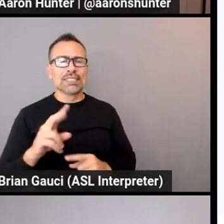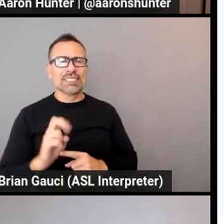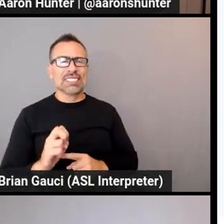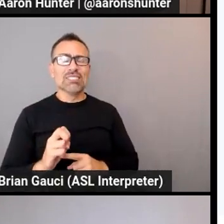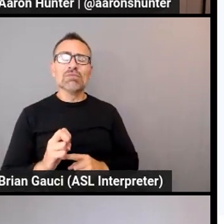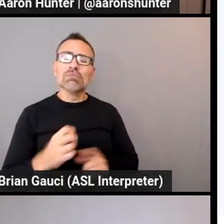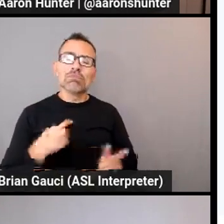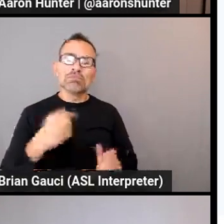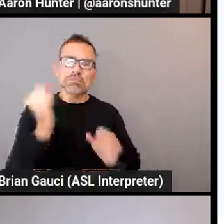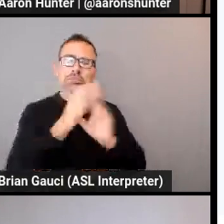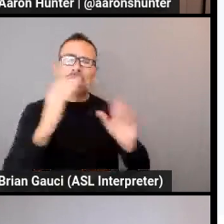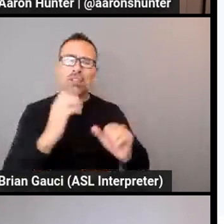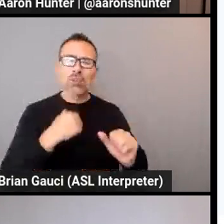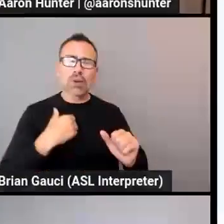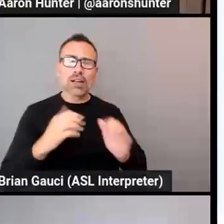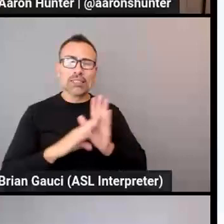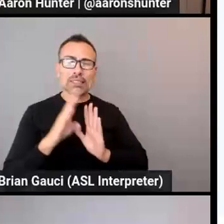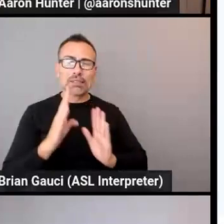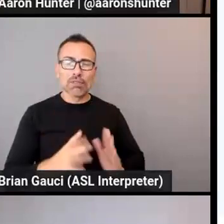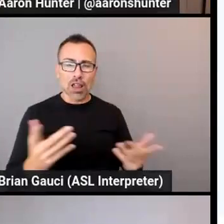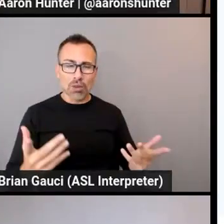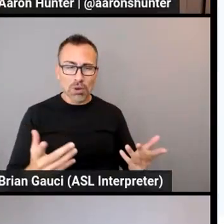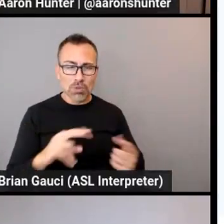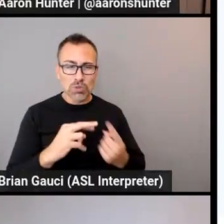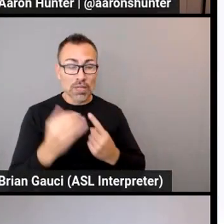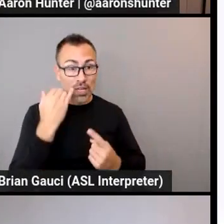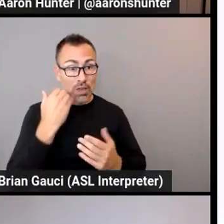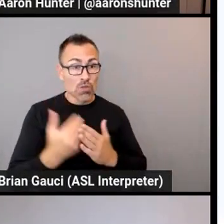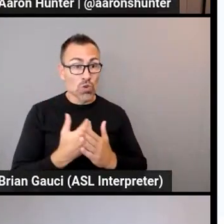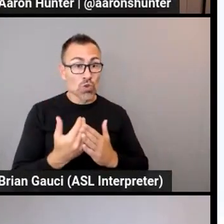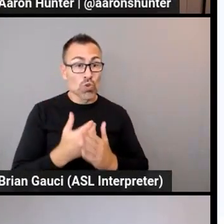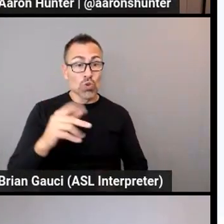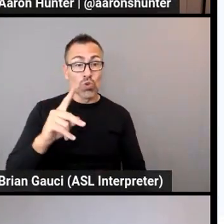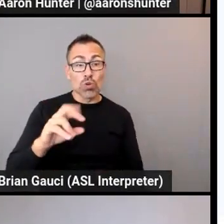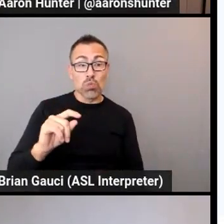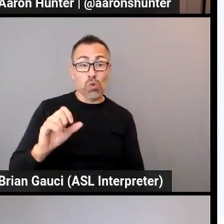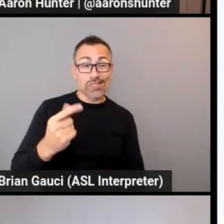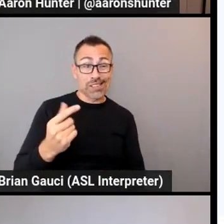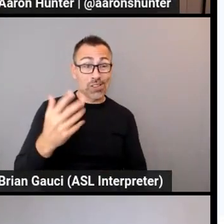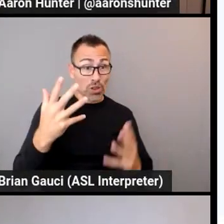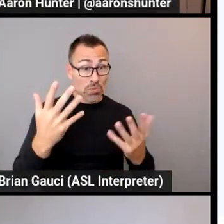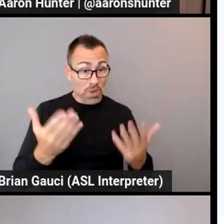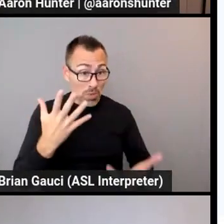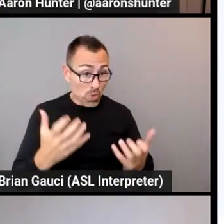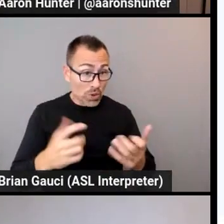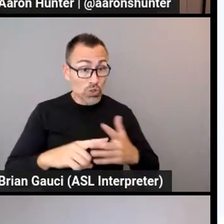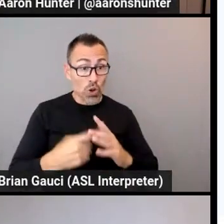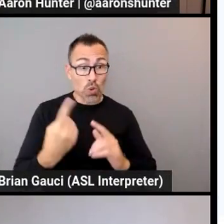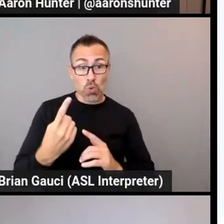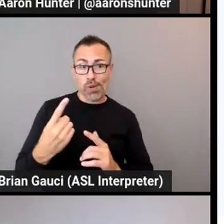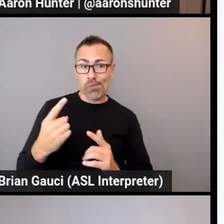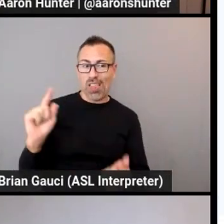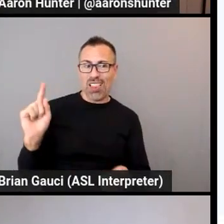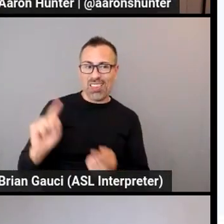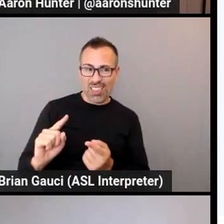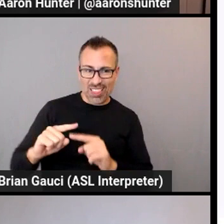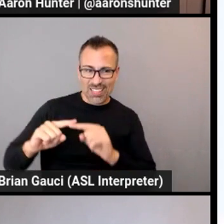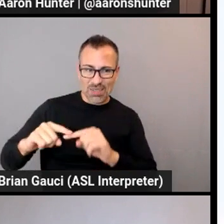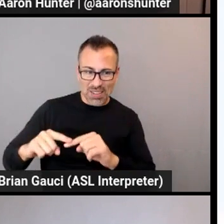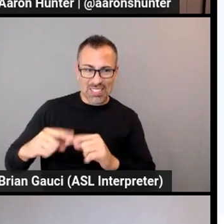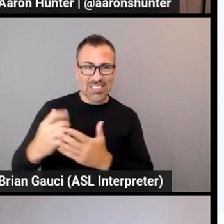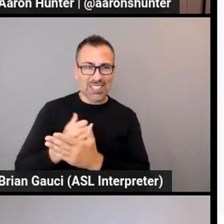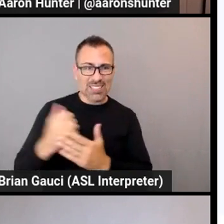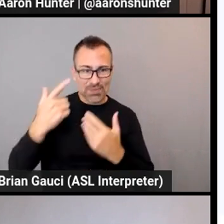new to porting and modernizing, then you might want to start with one that has smaller dependencies and get some confidence and get that